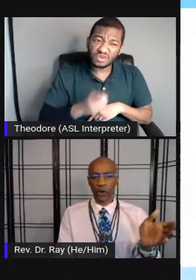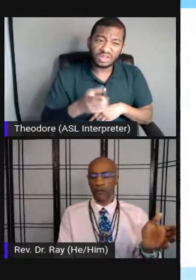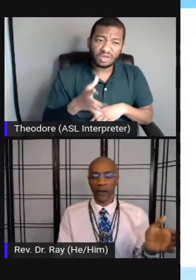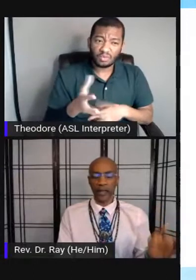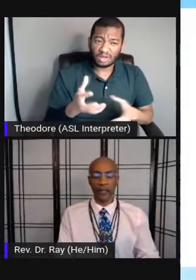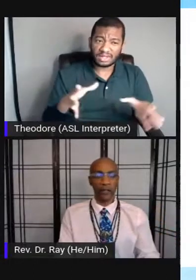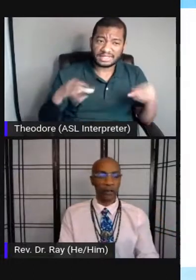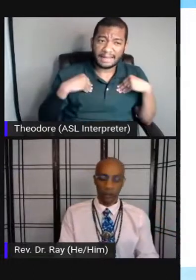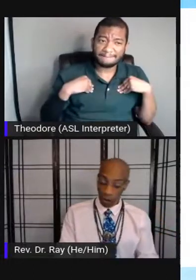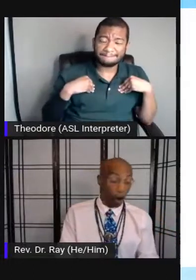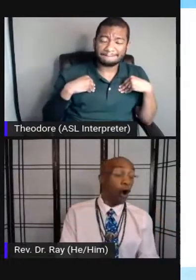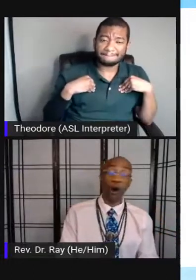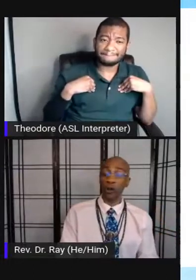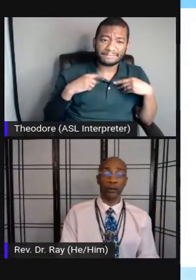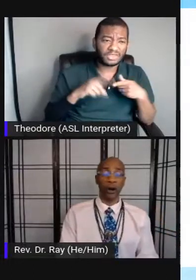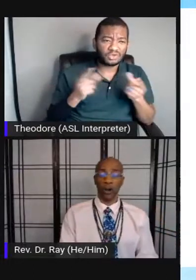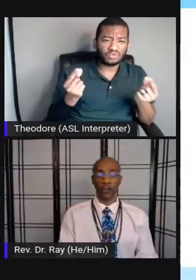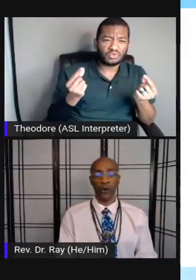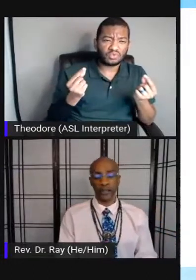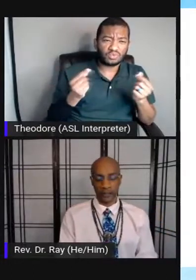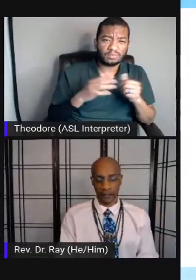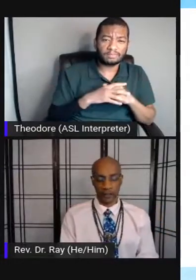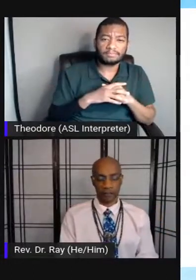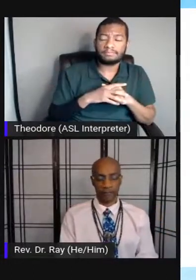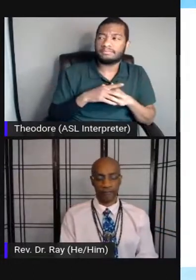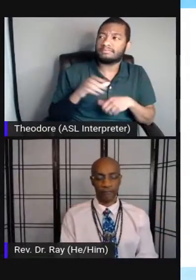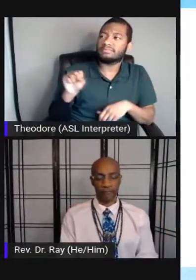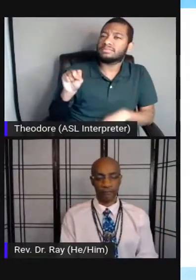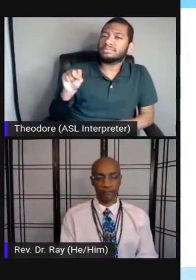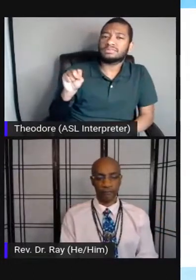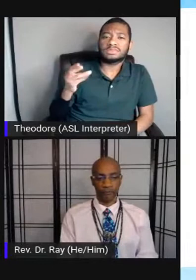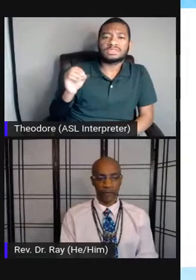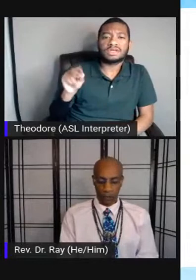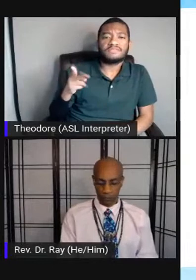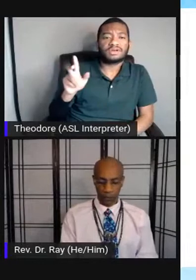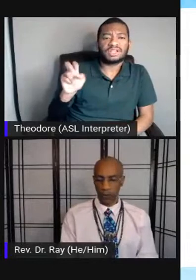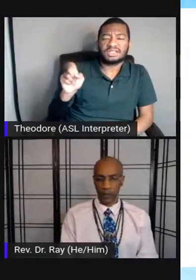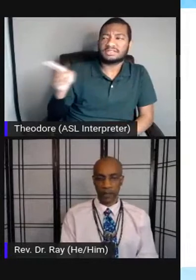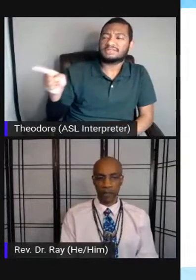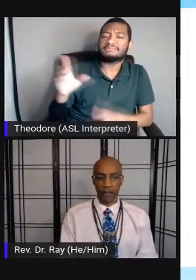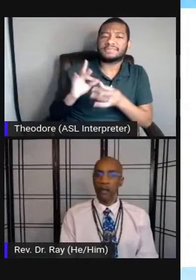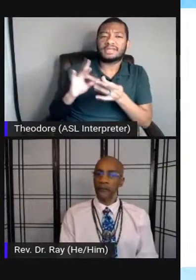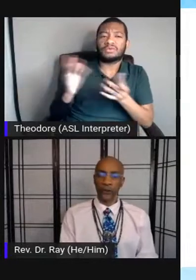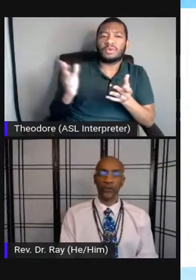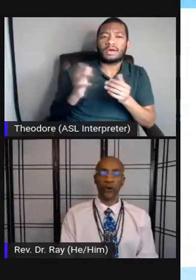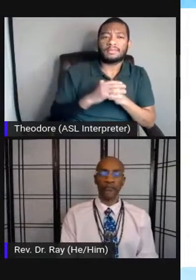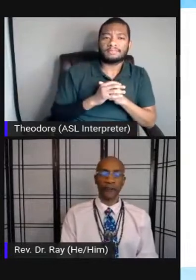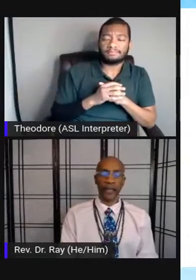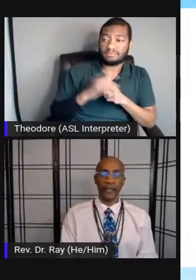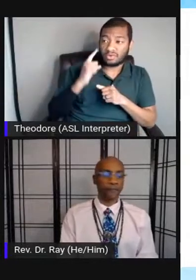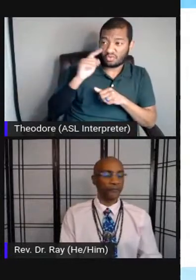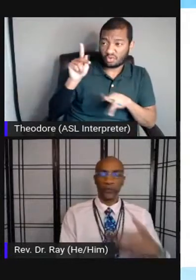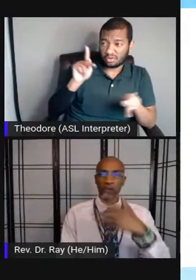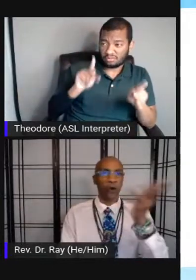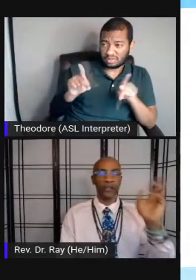those who are afraid, all are noises. Now, what does that mean? For those who are